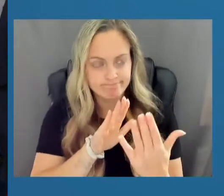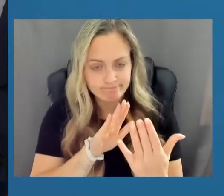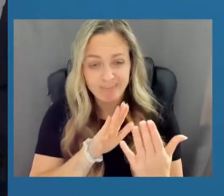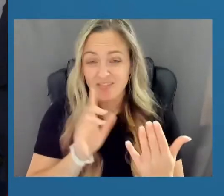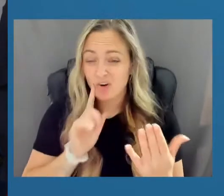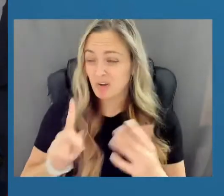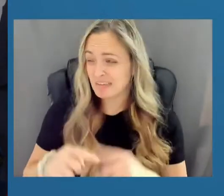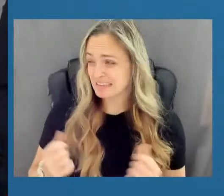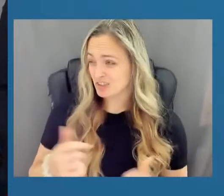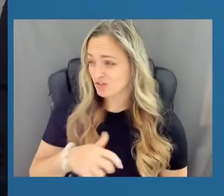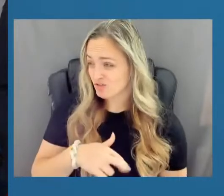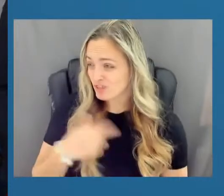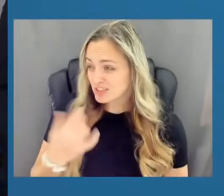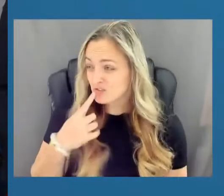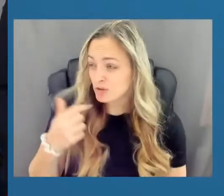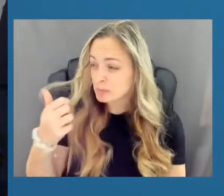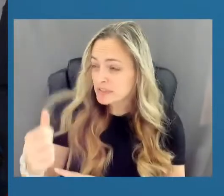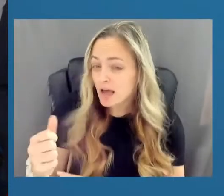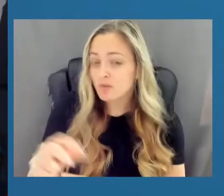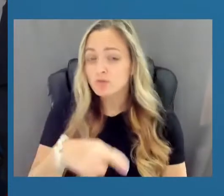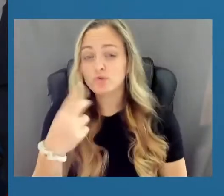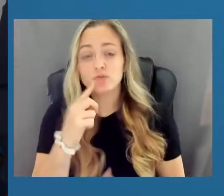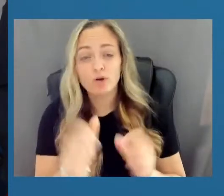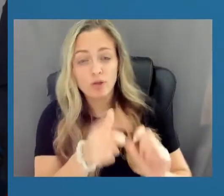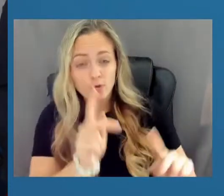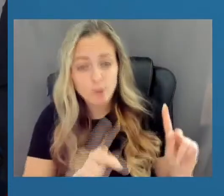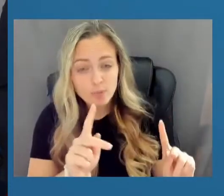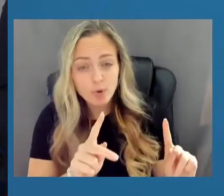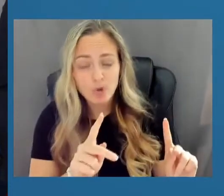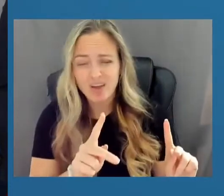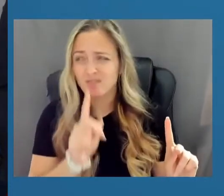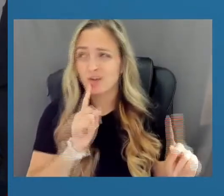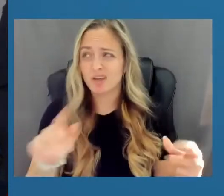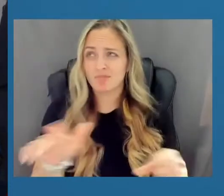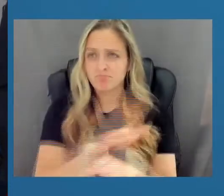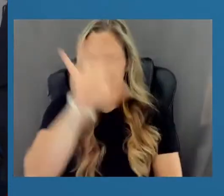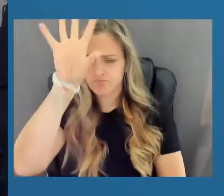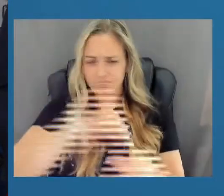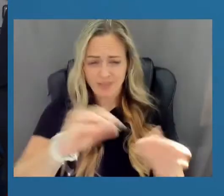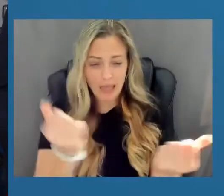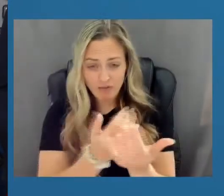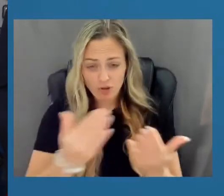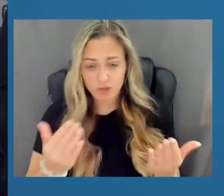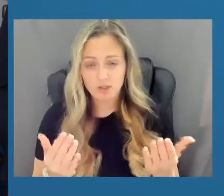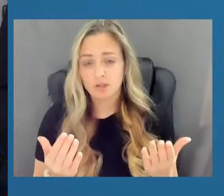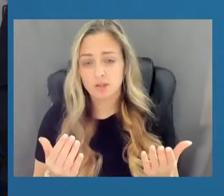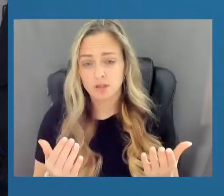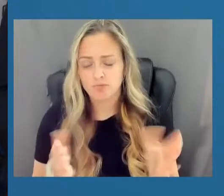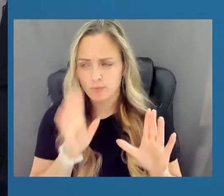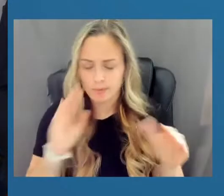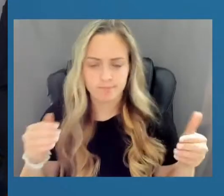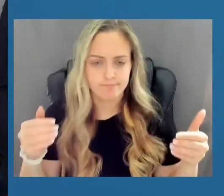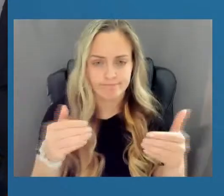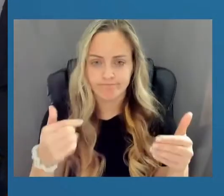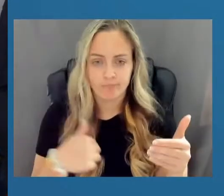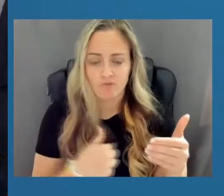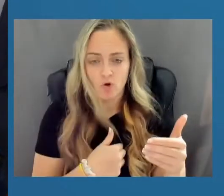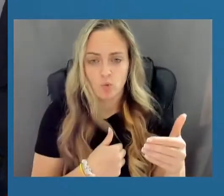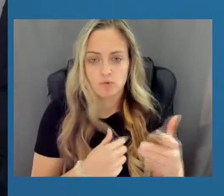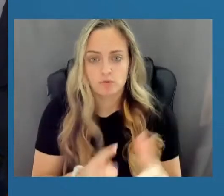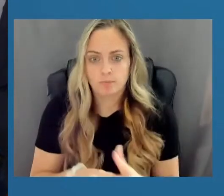to themselves or others. And I'll say, collectively, this has been a laser focus of ours since the